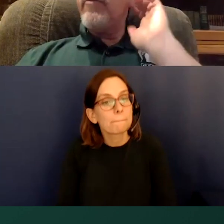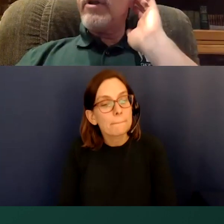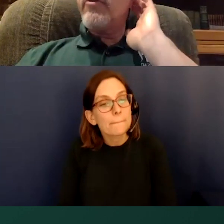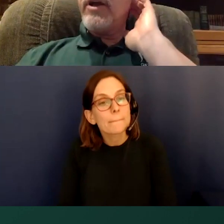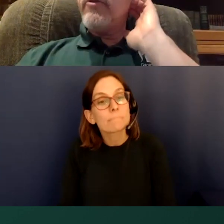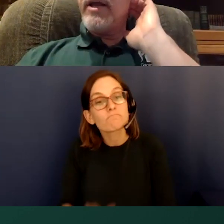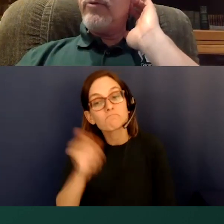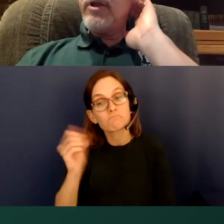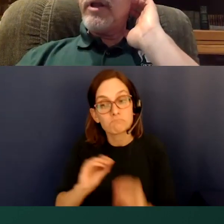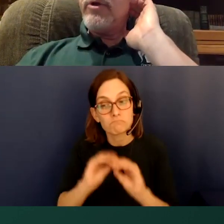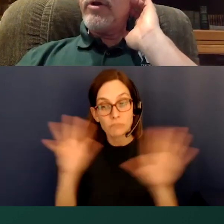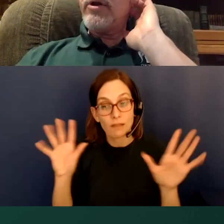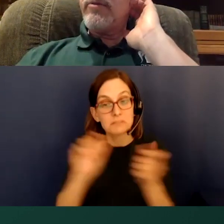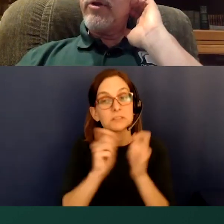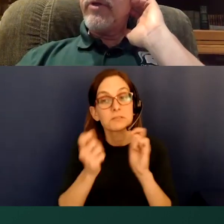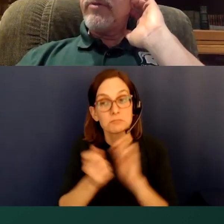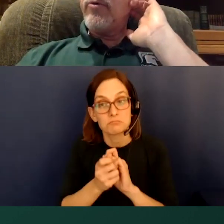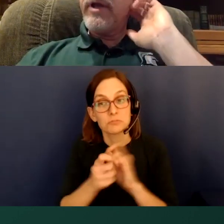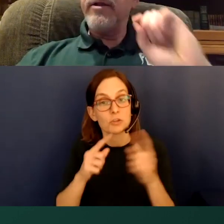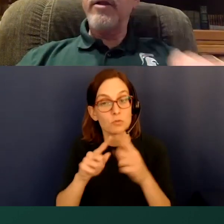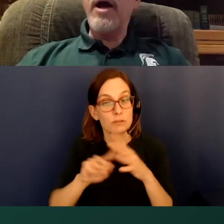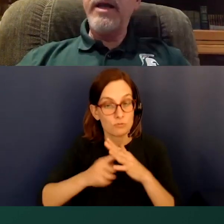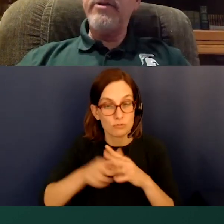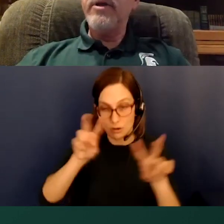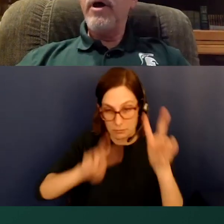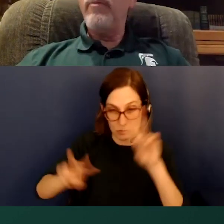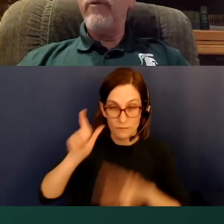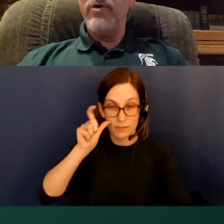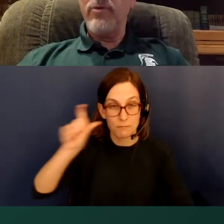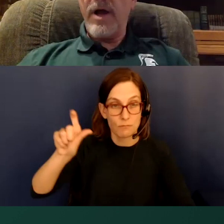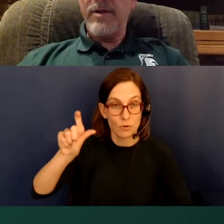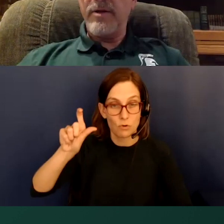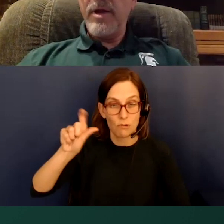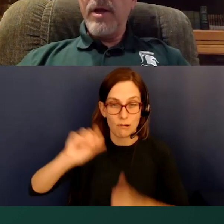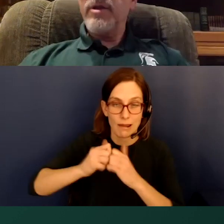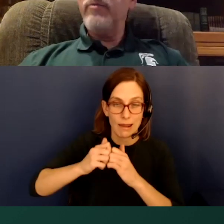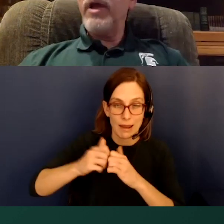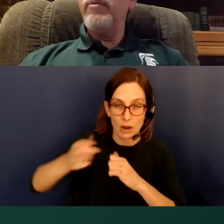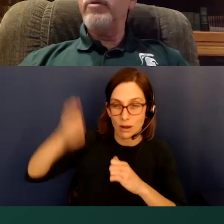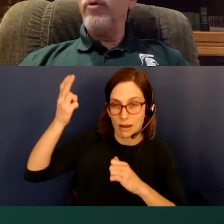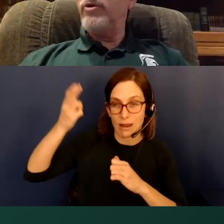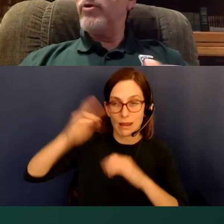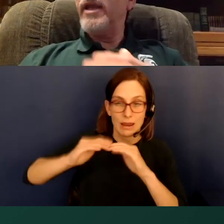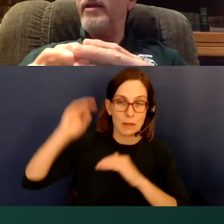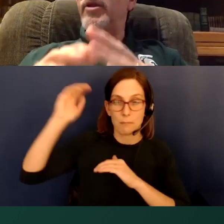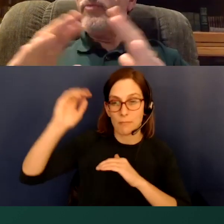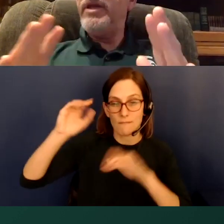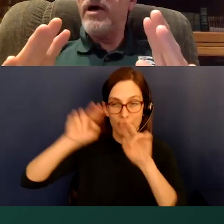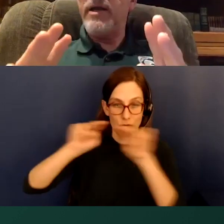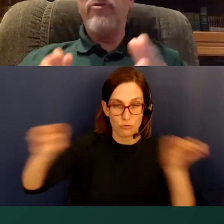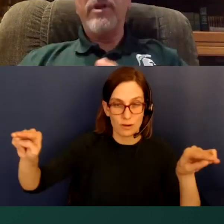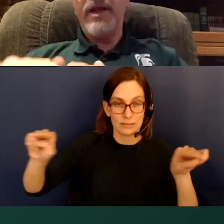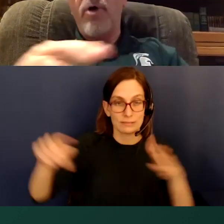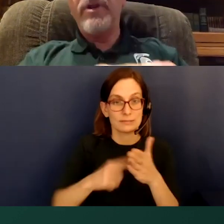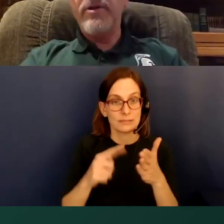Another obvious change that you would see when you start observing the moon is its height above the horizon. Sometimes when you're looking at its peak